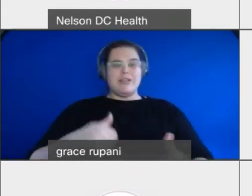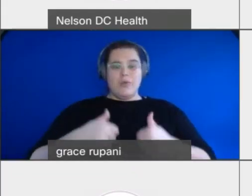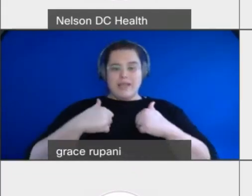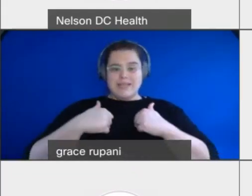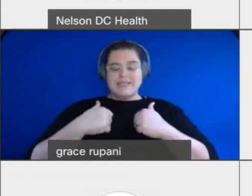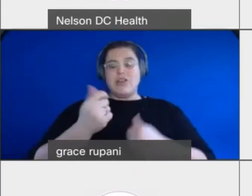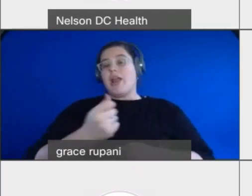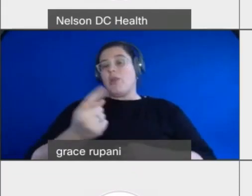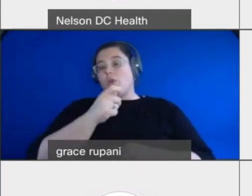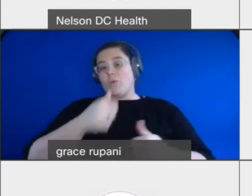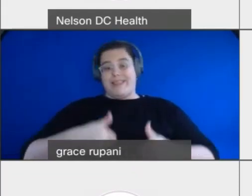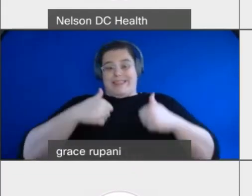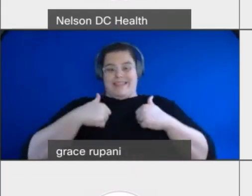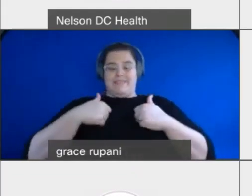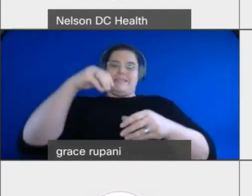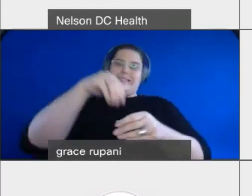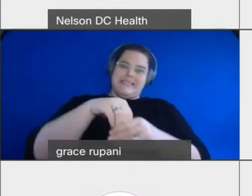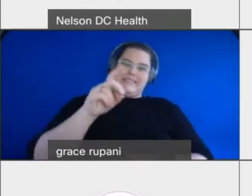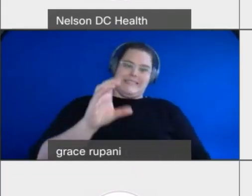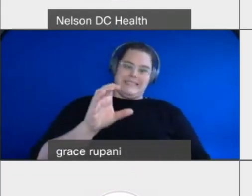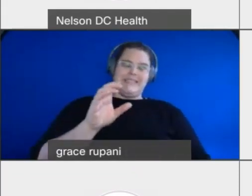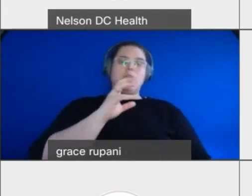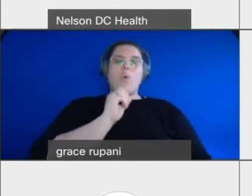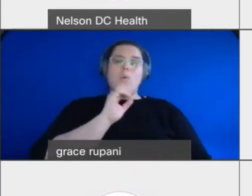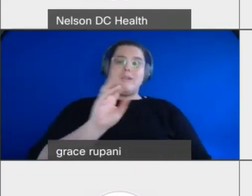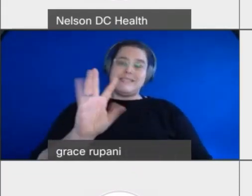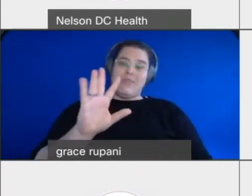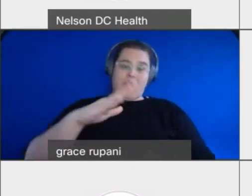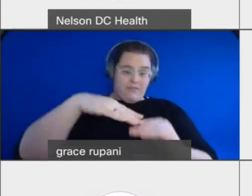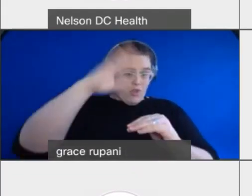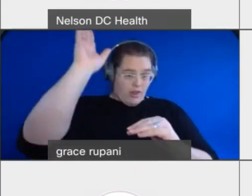by DDA who are 65 and older,